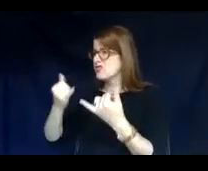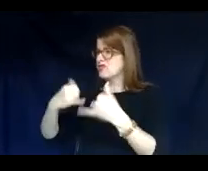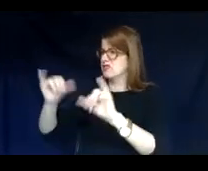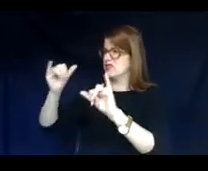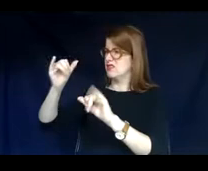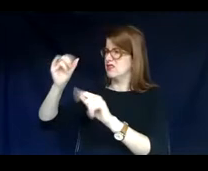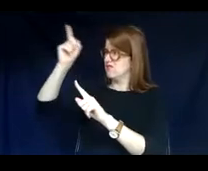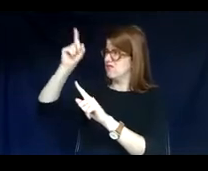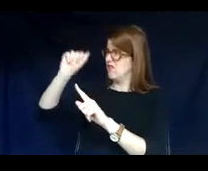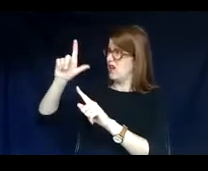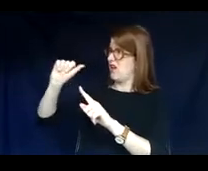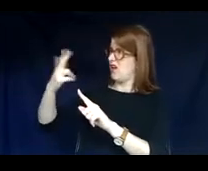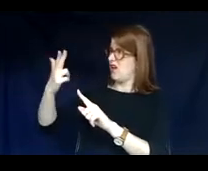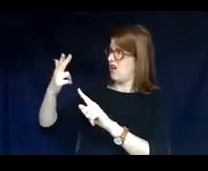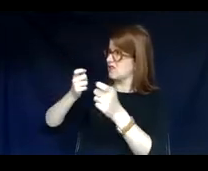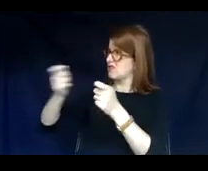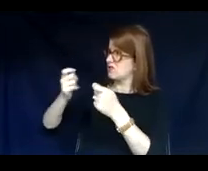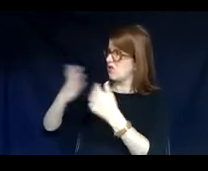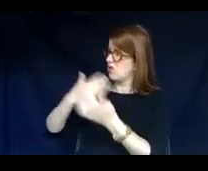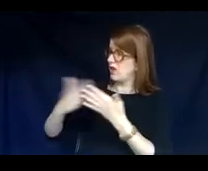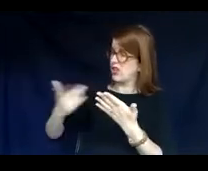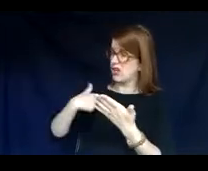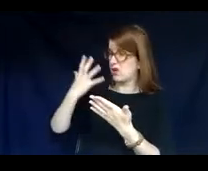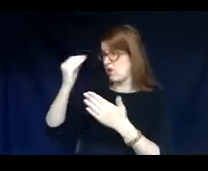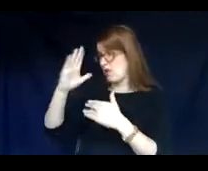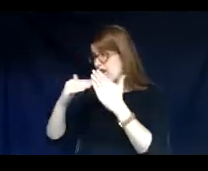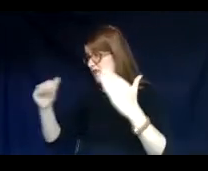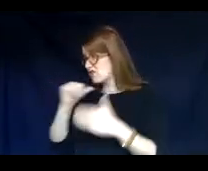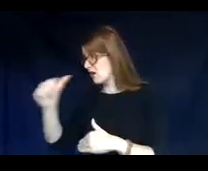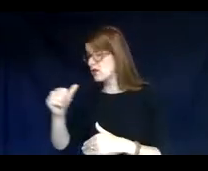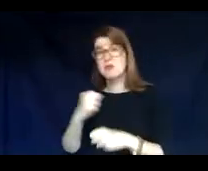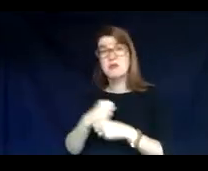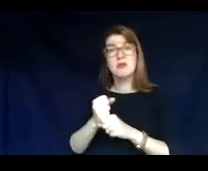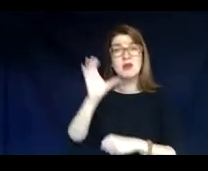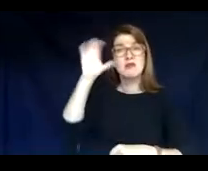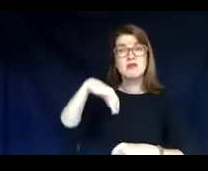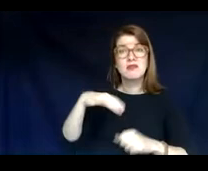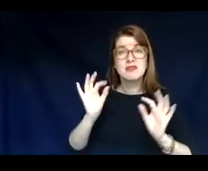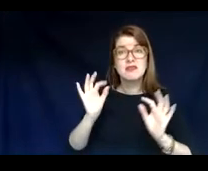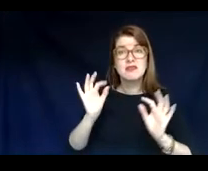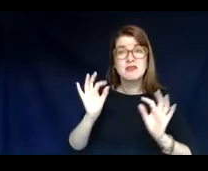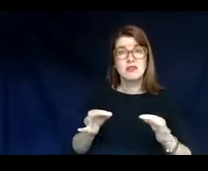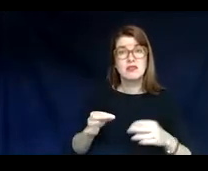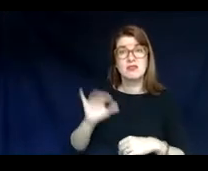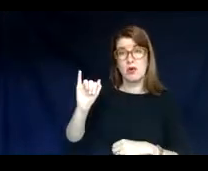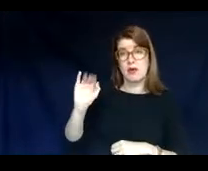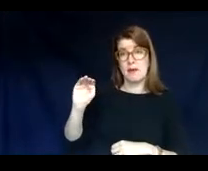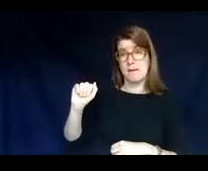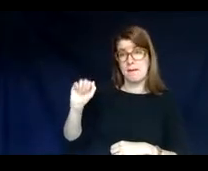So I made the weirdest decision of my life. I decided, if, as his mom said, I'm a sinful